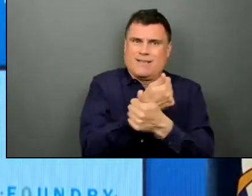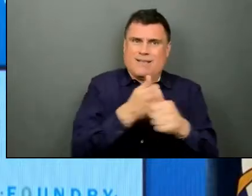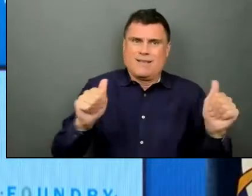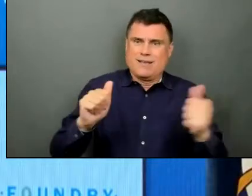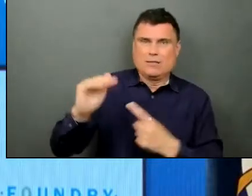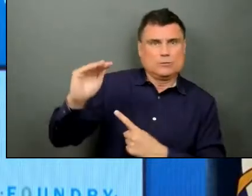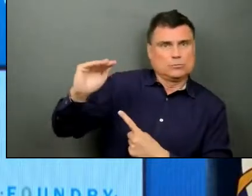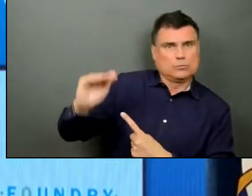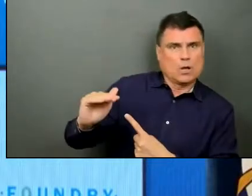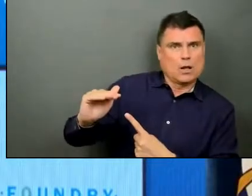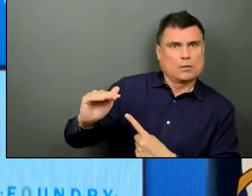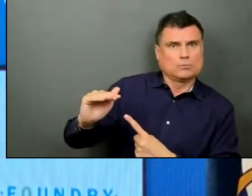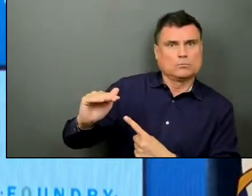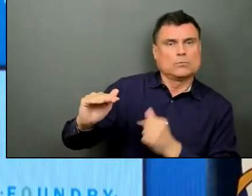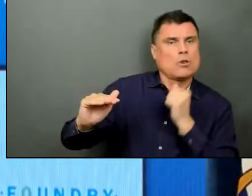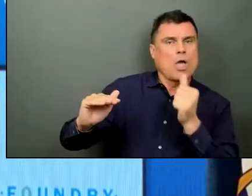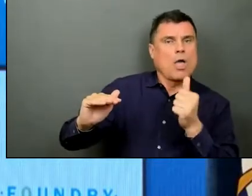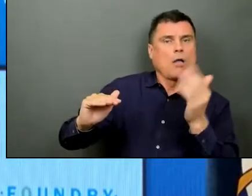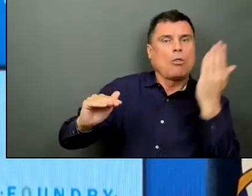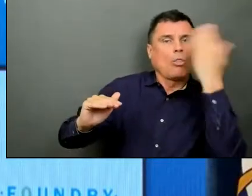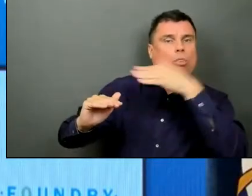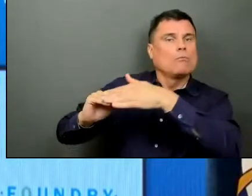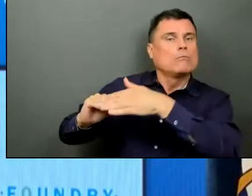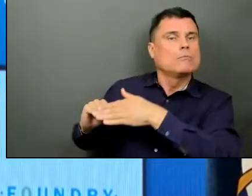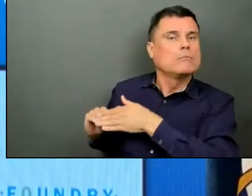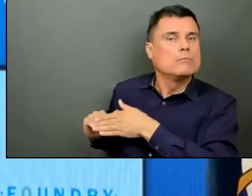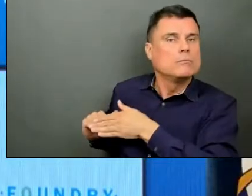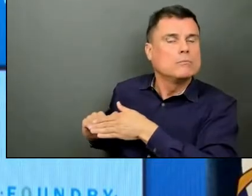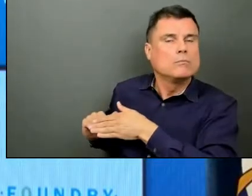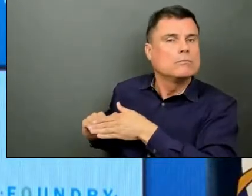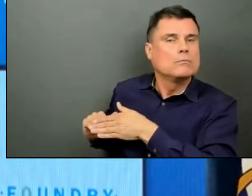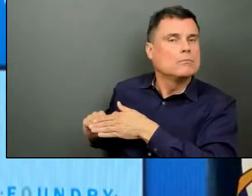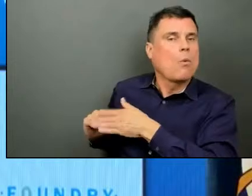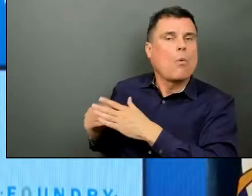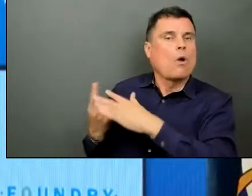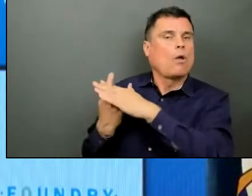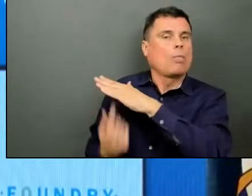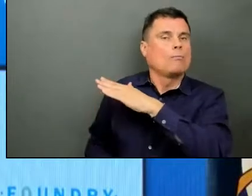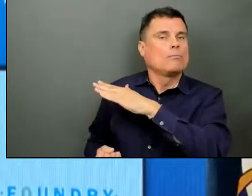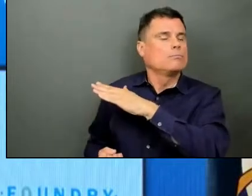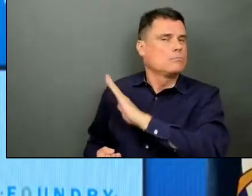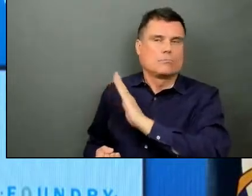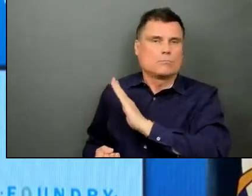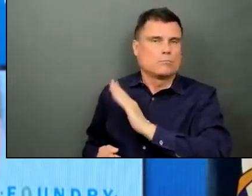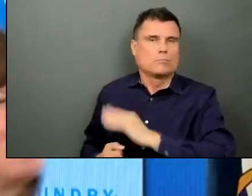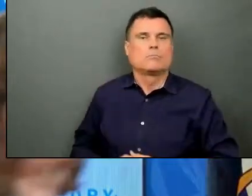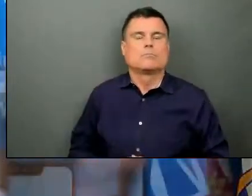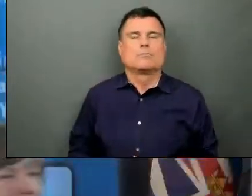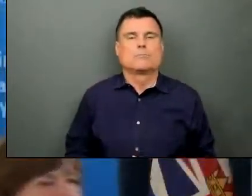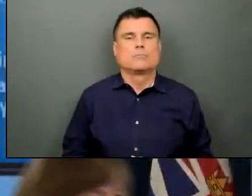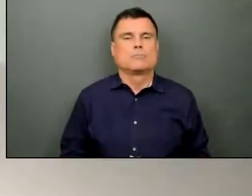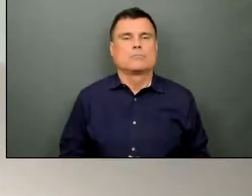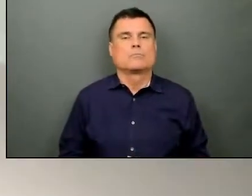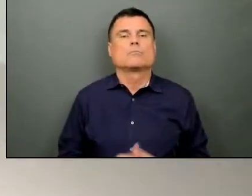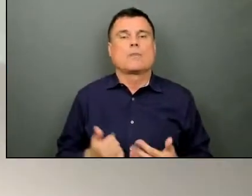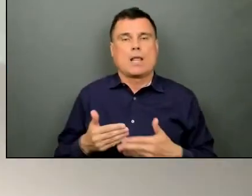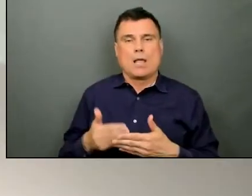to me to say that Steve Mathias can also speak to this question. Thanks again, Steve.